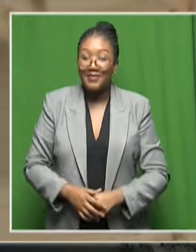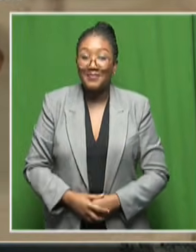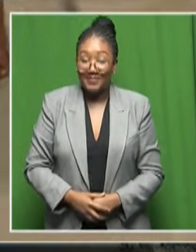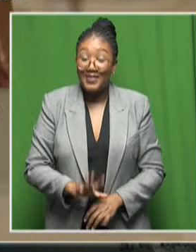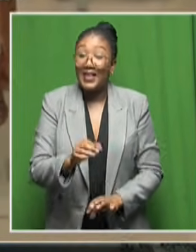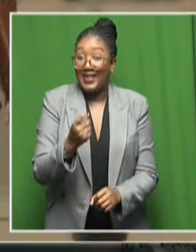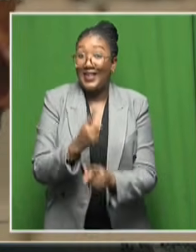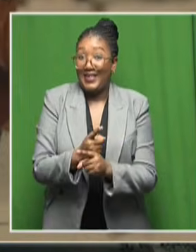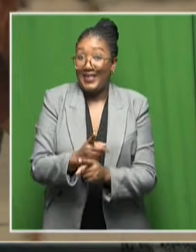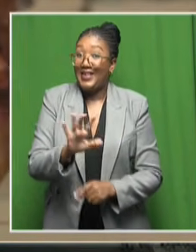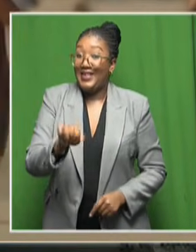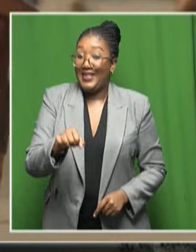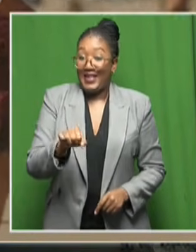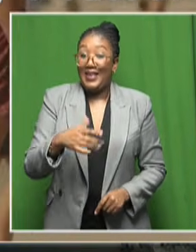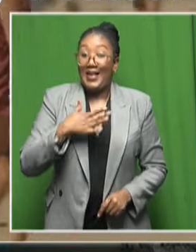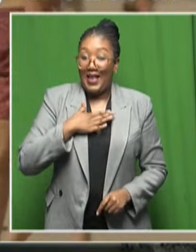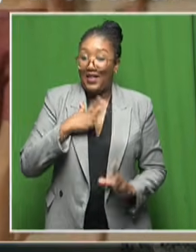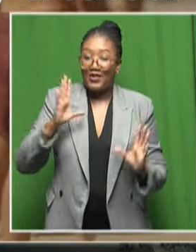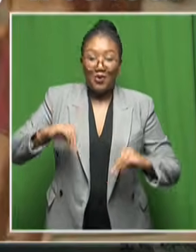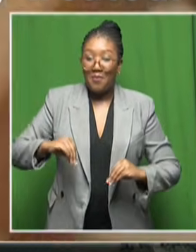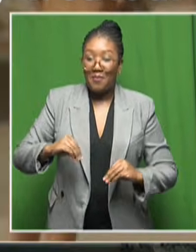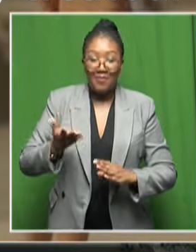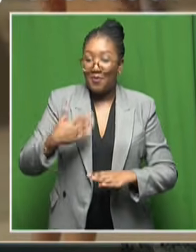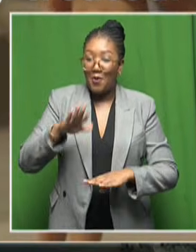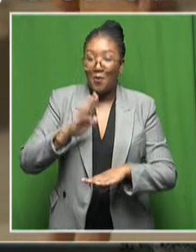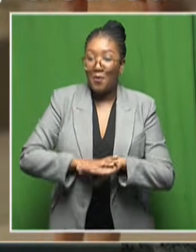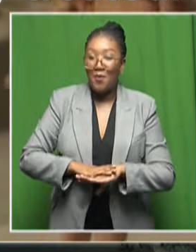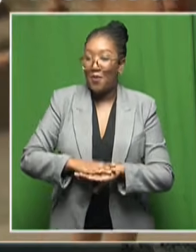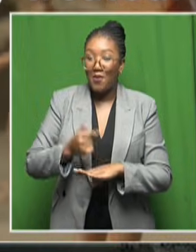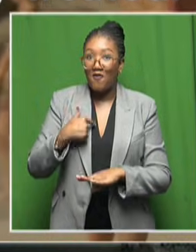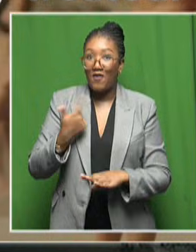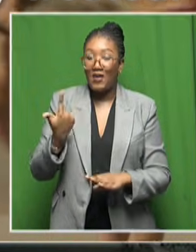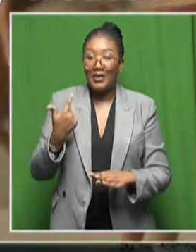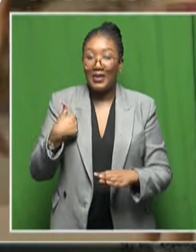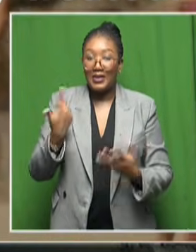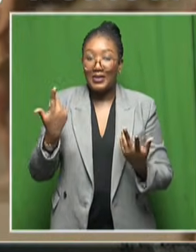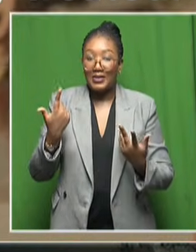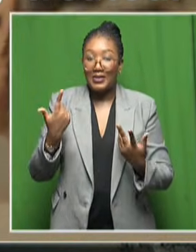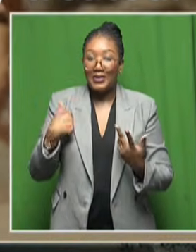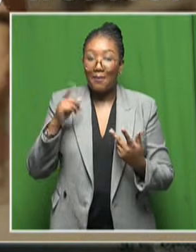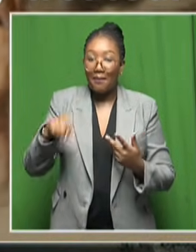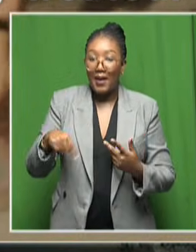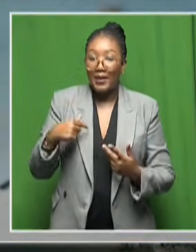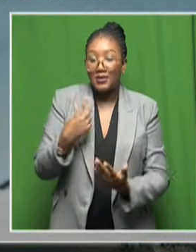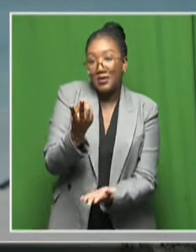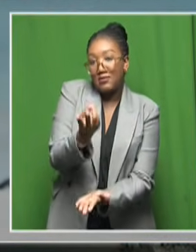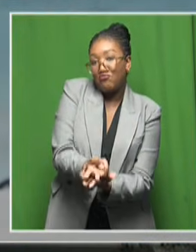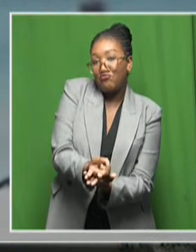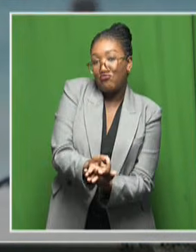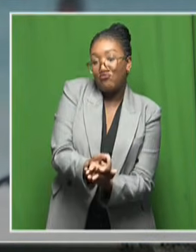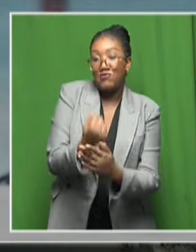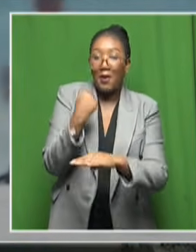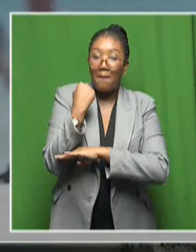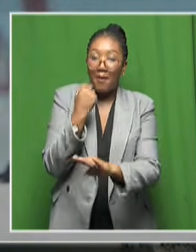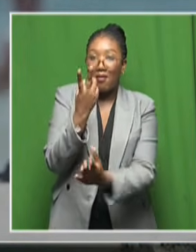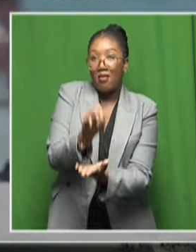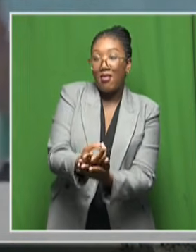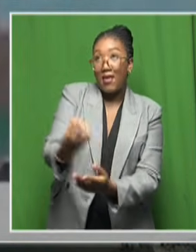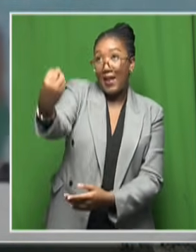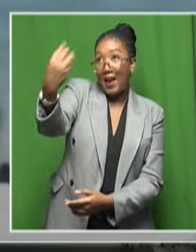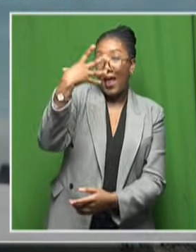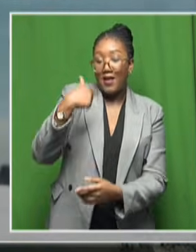Yeah, that's one thing that I have stopped, and very quickly. I stopped it many, many years ago. I also thought, I'm going to go lie in the tanning bed and get a